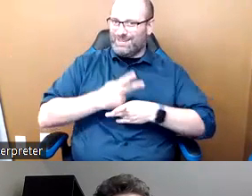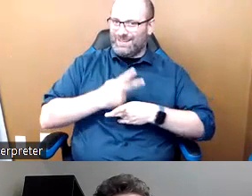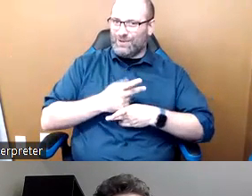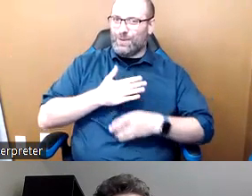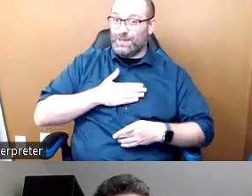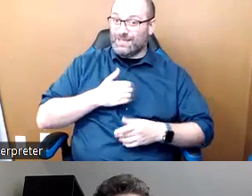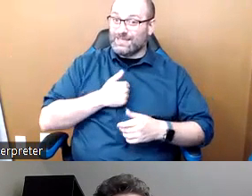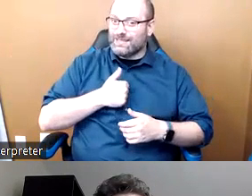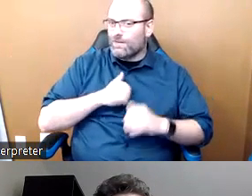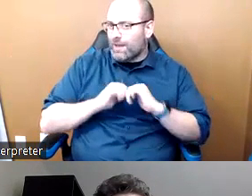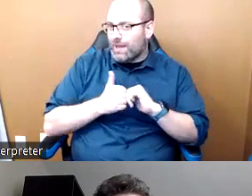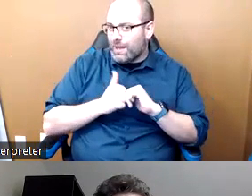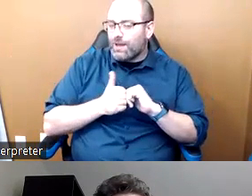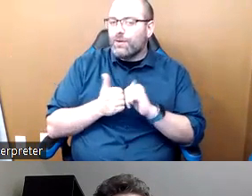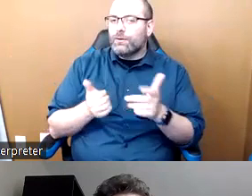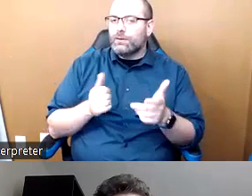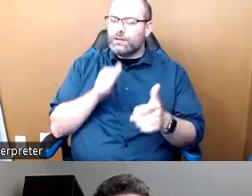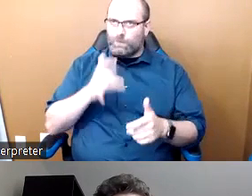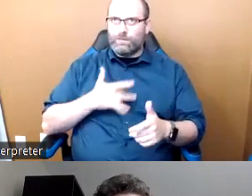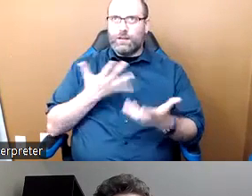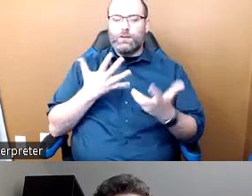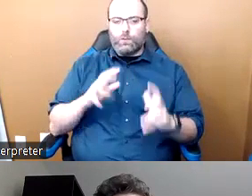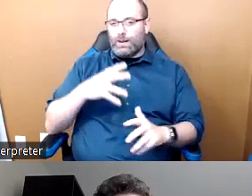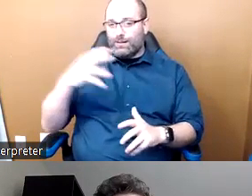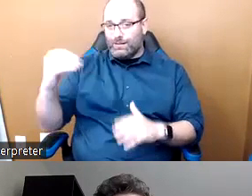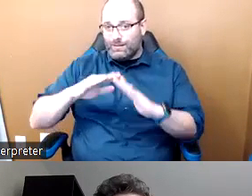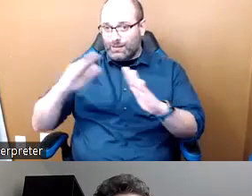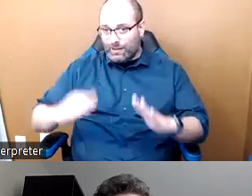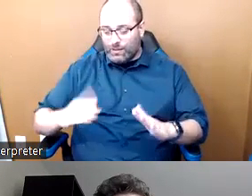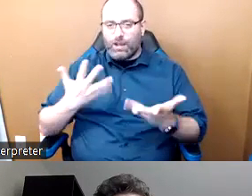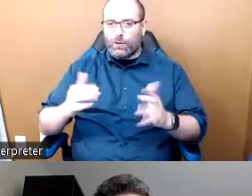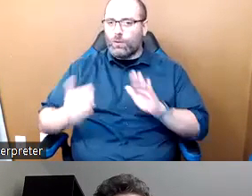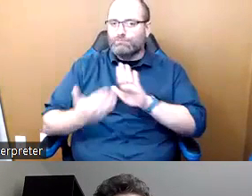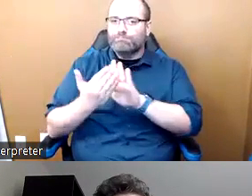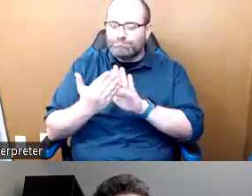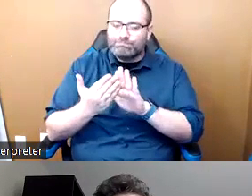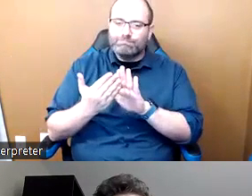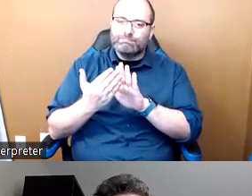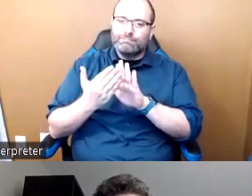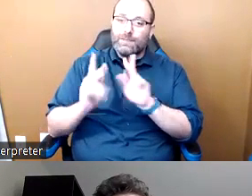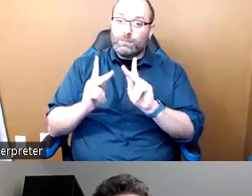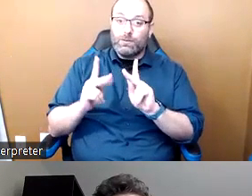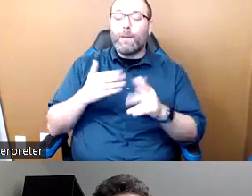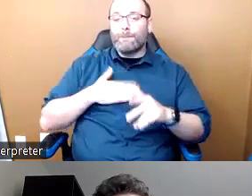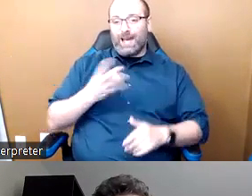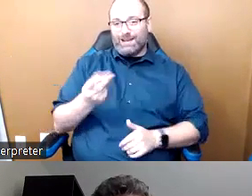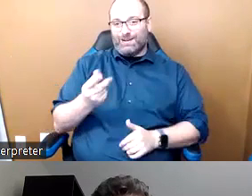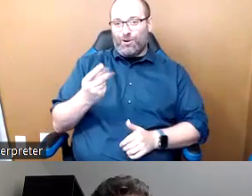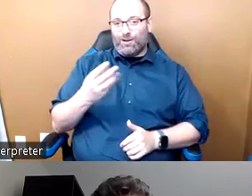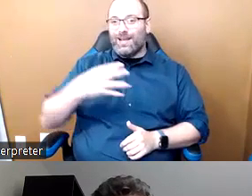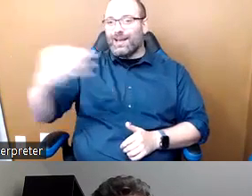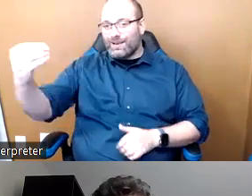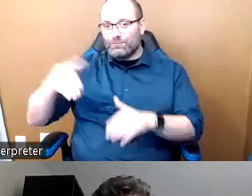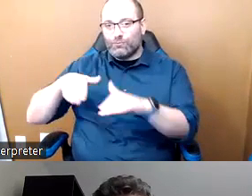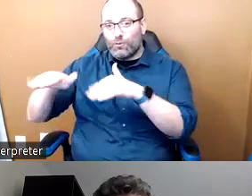is when I don't even feel like I want to get out of the house, or I don't want to face other people, at least taking my dogs out is like